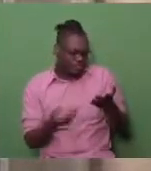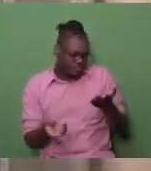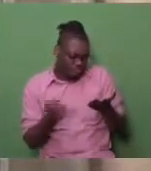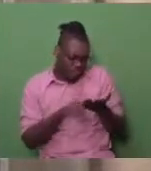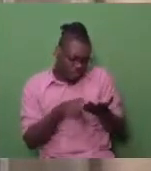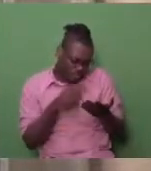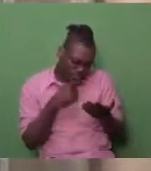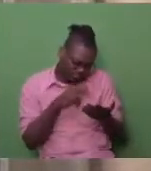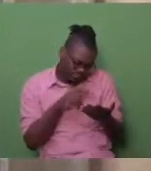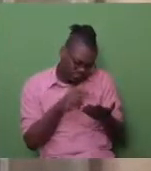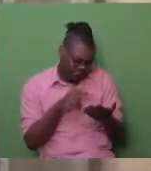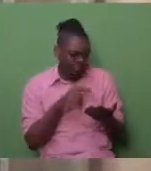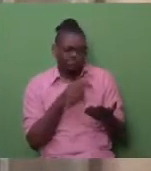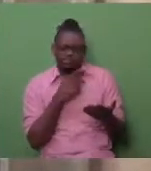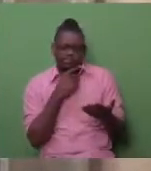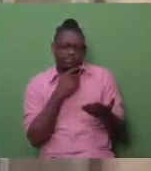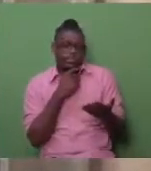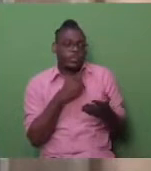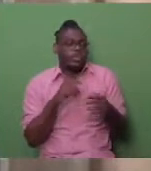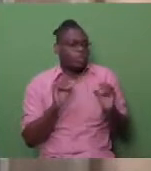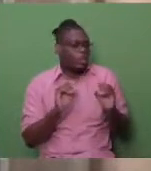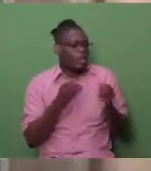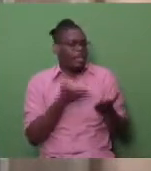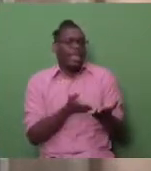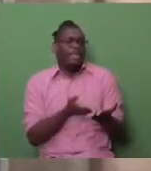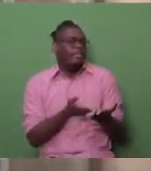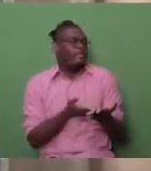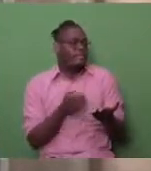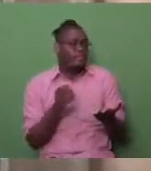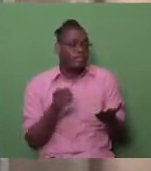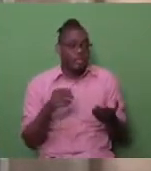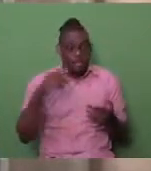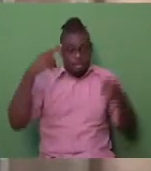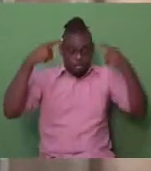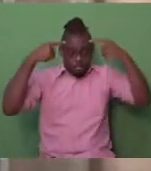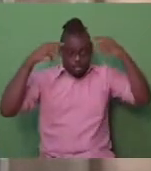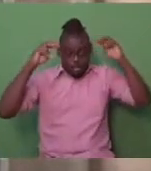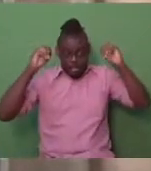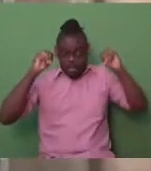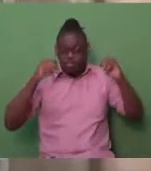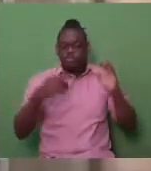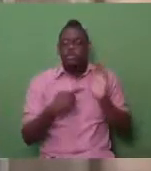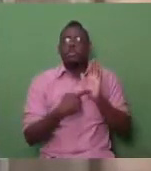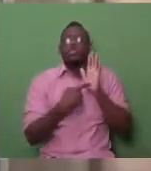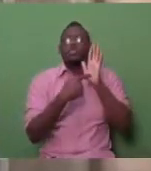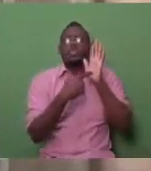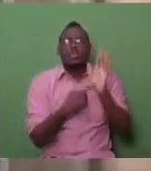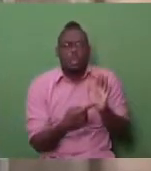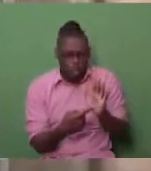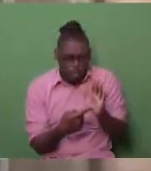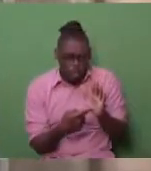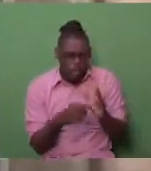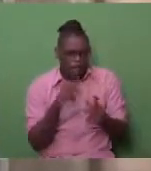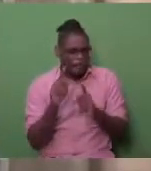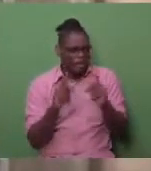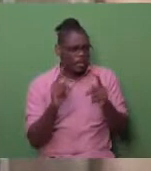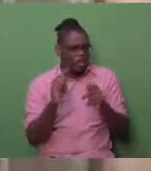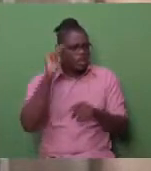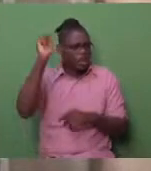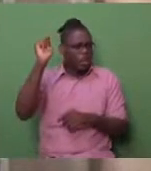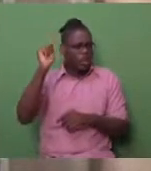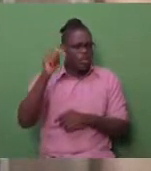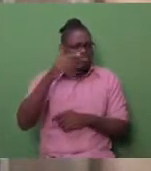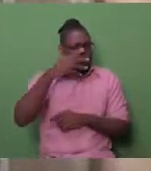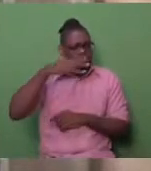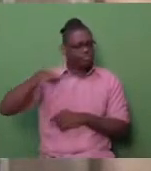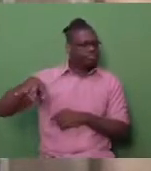The Prime Minister displayed contempt for the people of Tobago by his disregard of the will of the electorate in the January 21